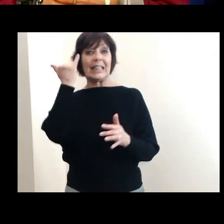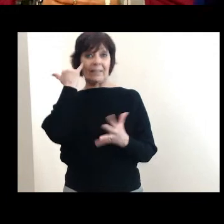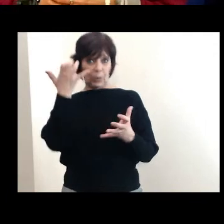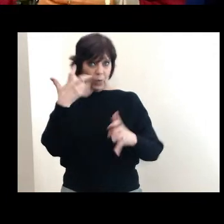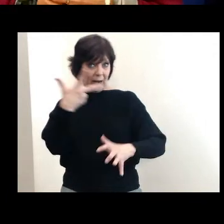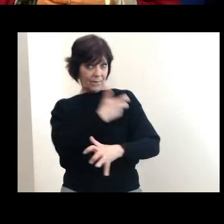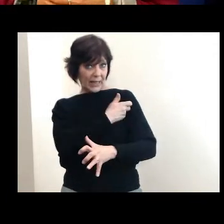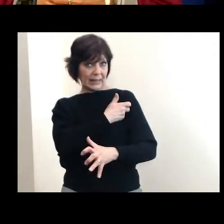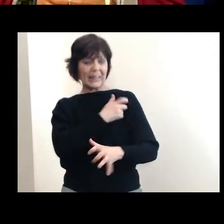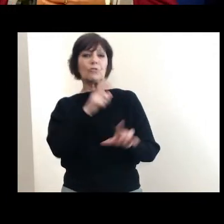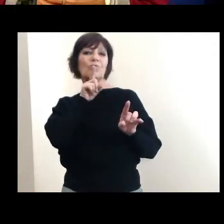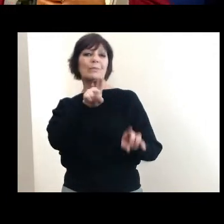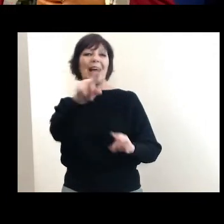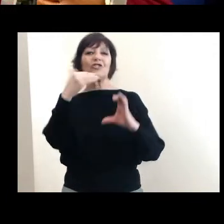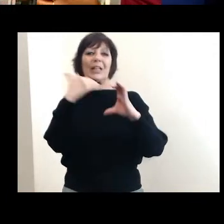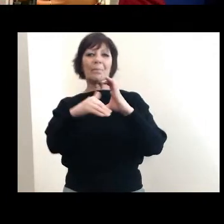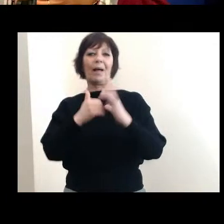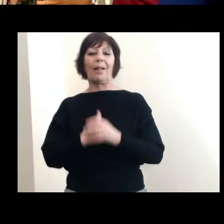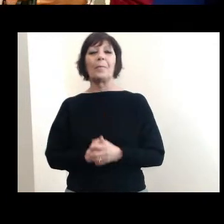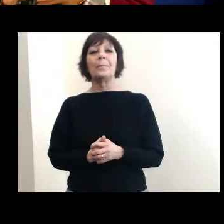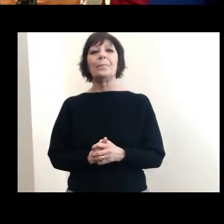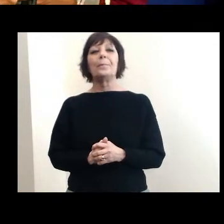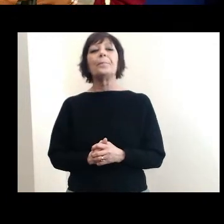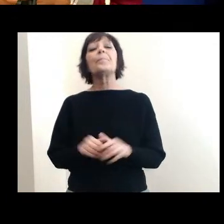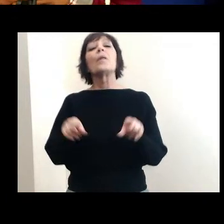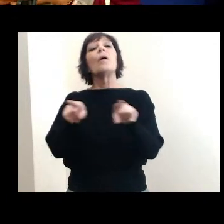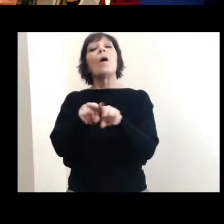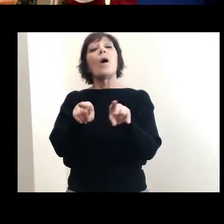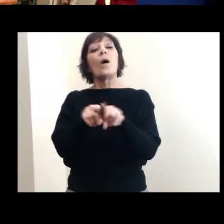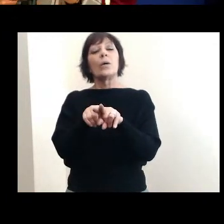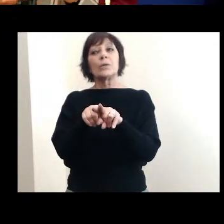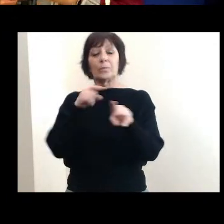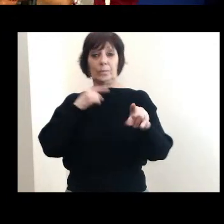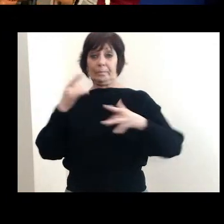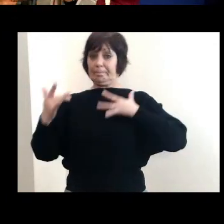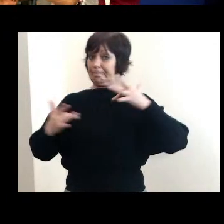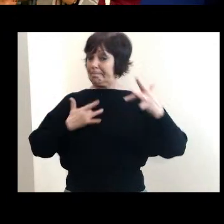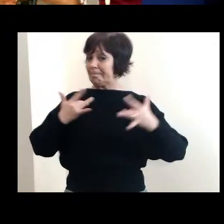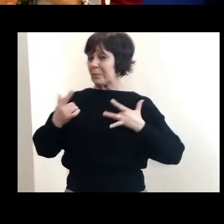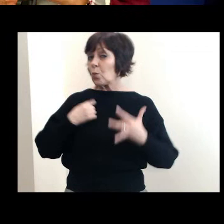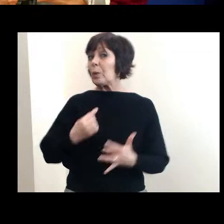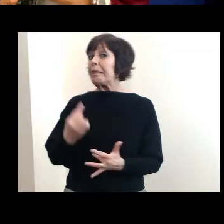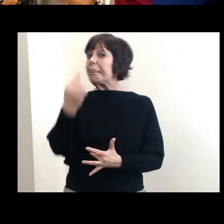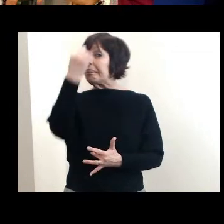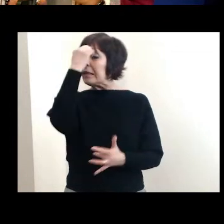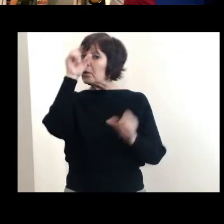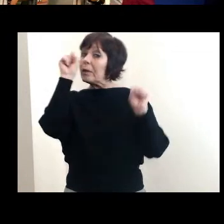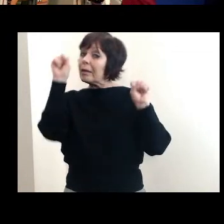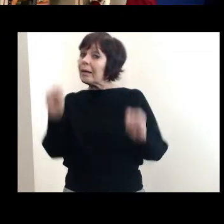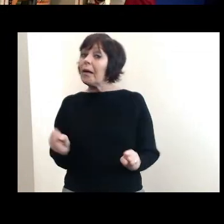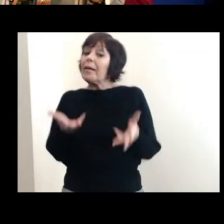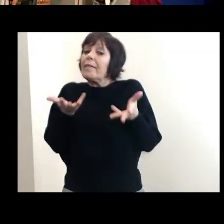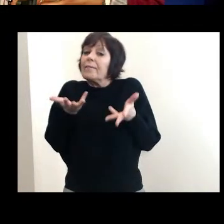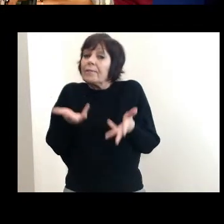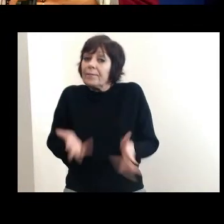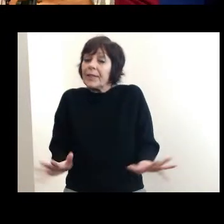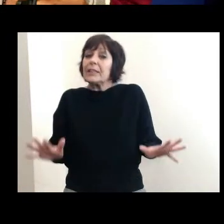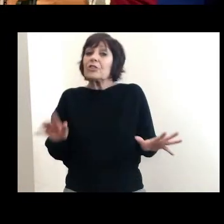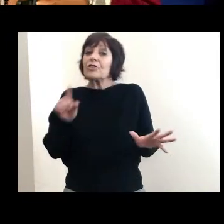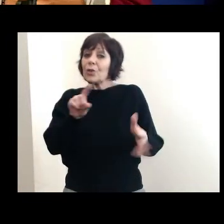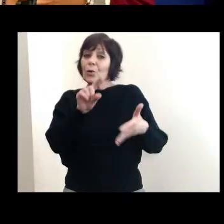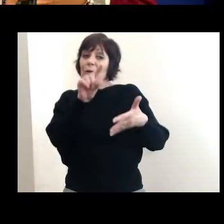want a vaccine for us. And also, we are excited. We think we're going to be able to finish up our those